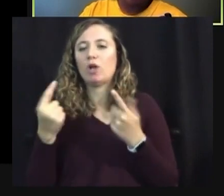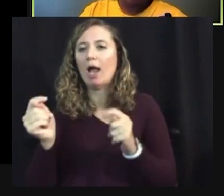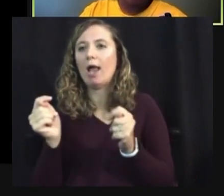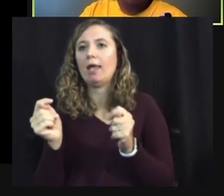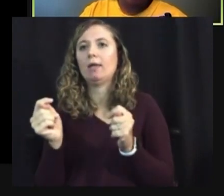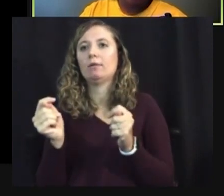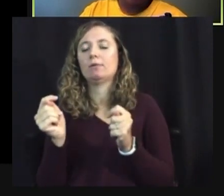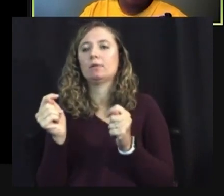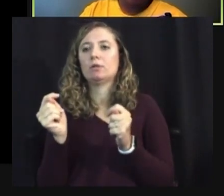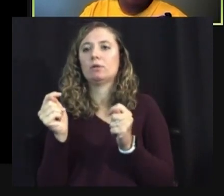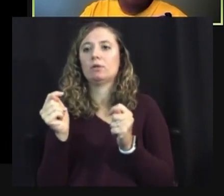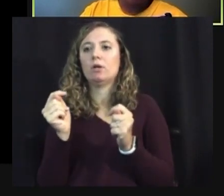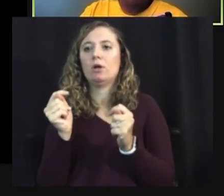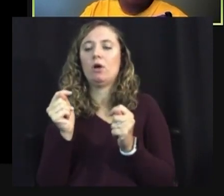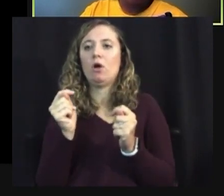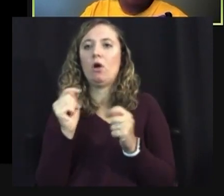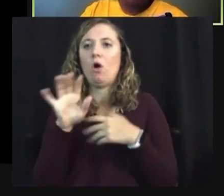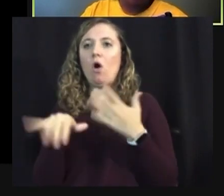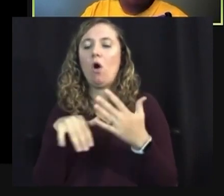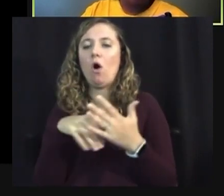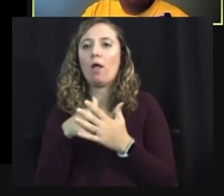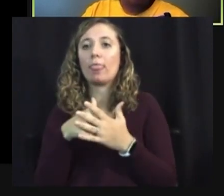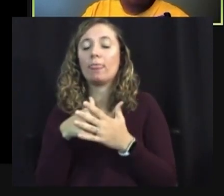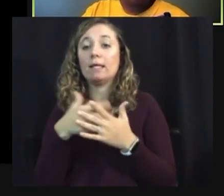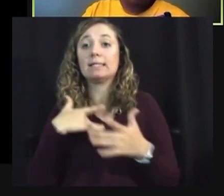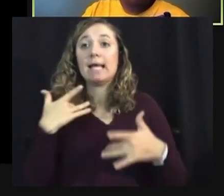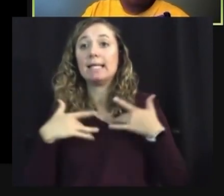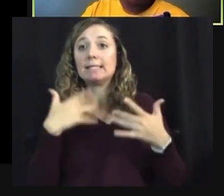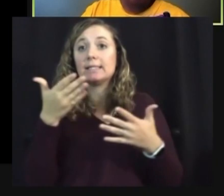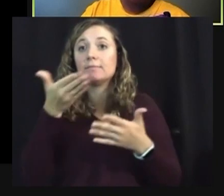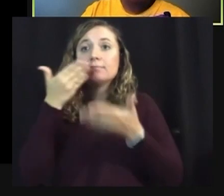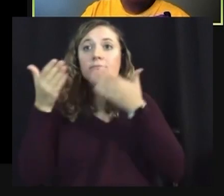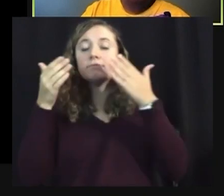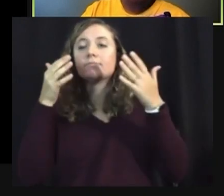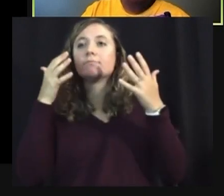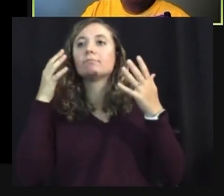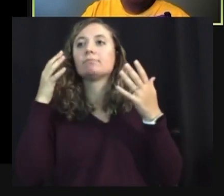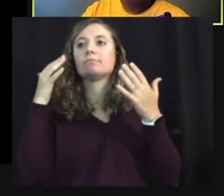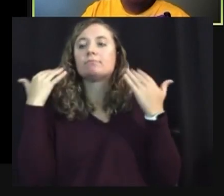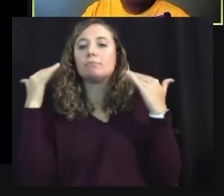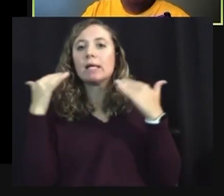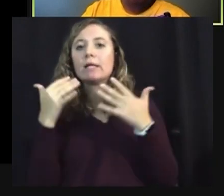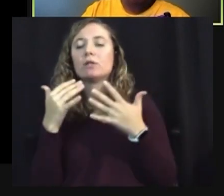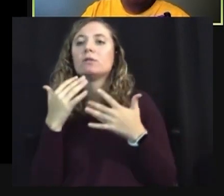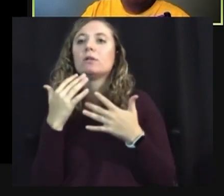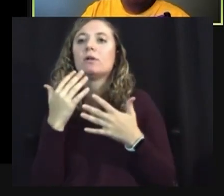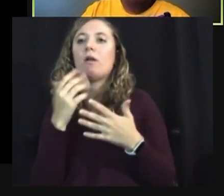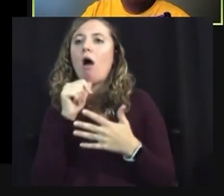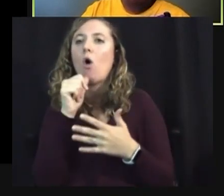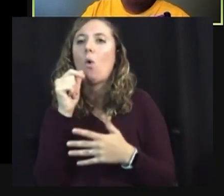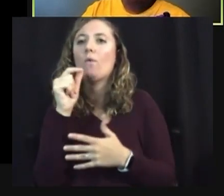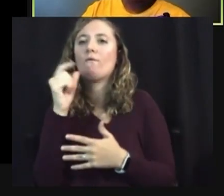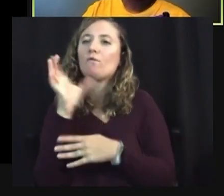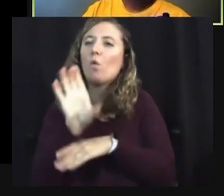of the senses and doesn't force one way or another. The more, the merrier.